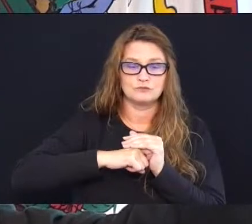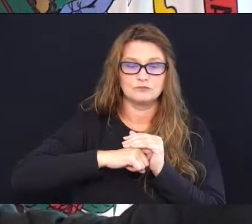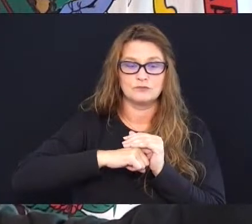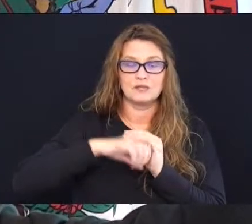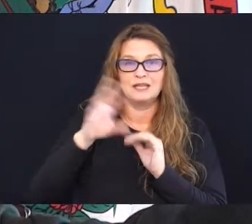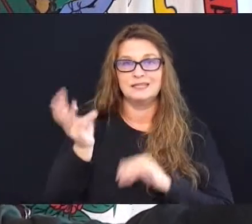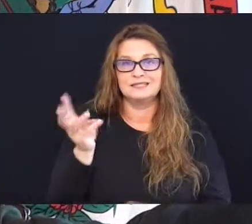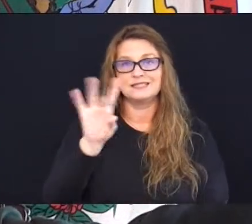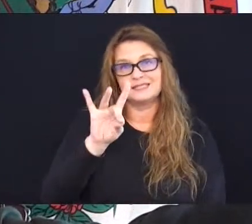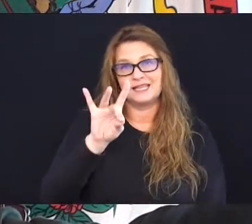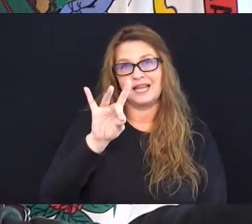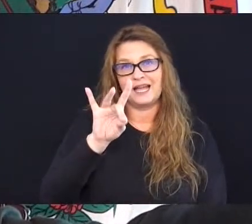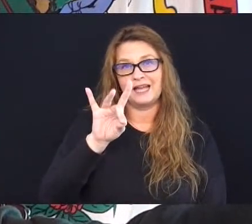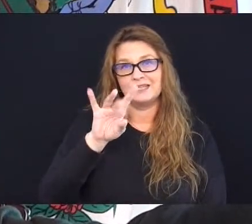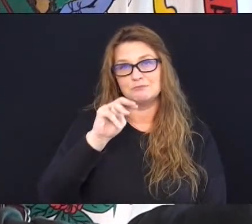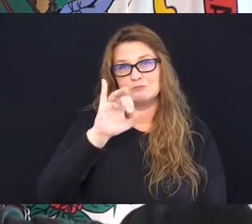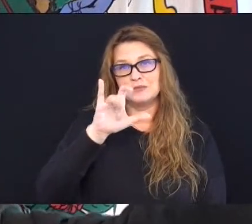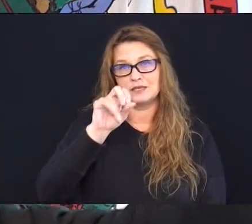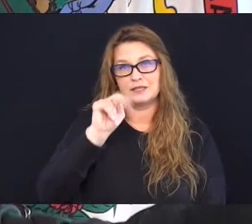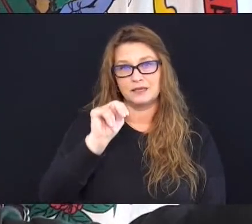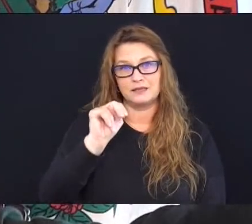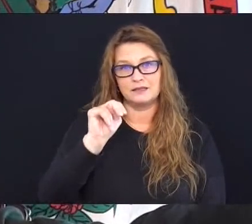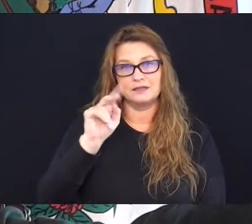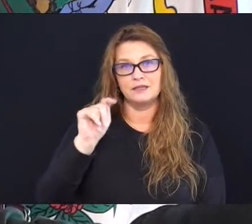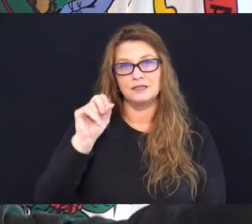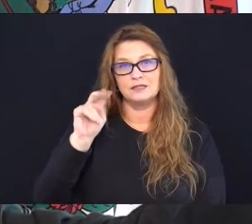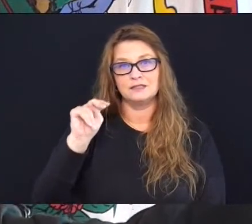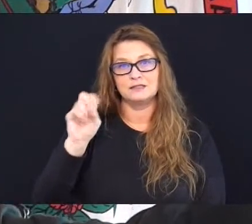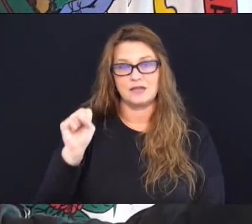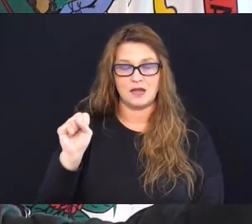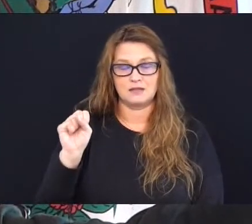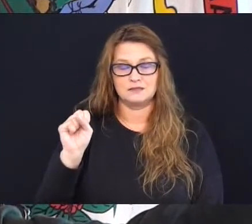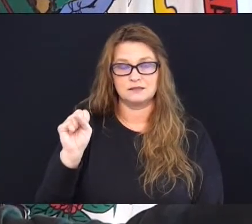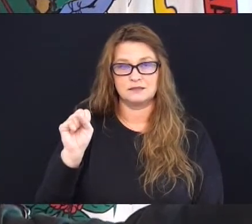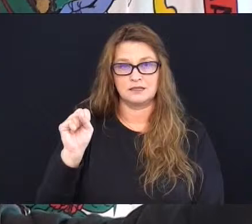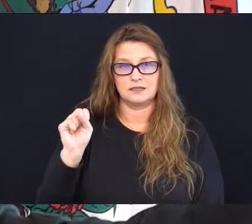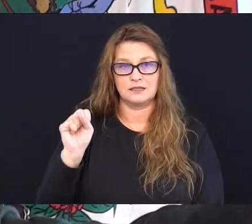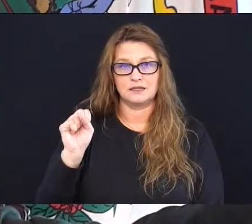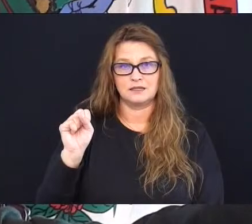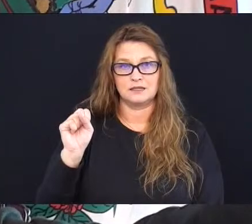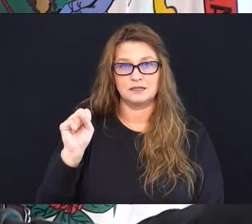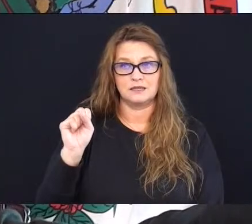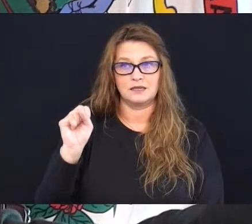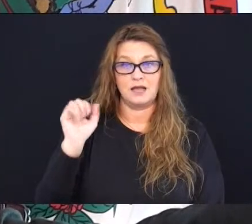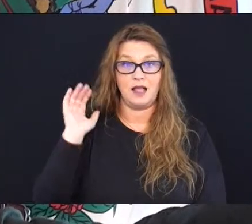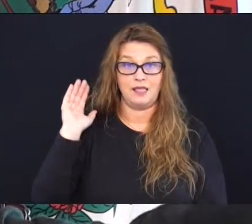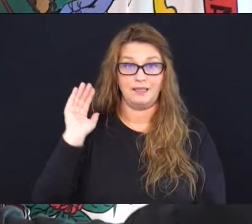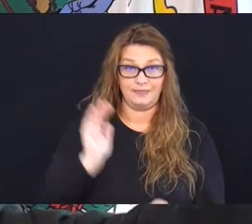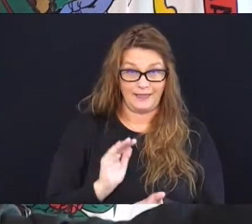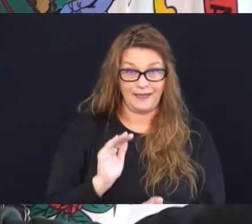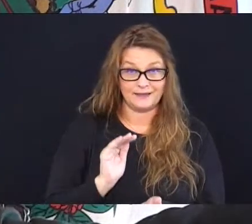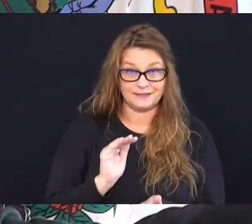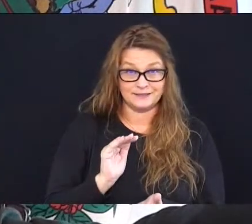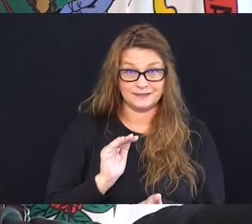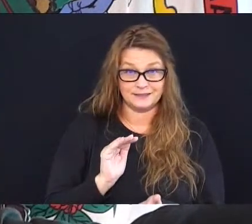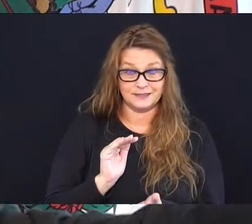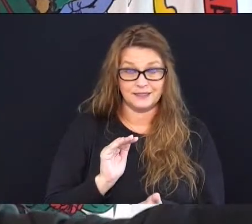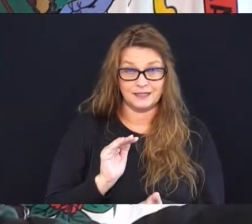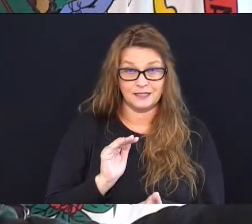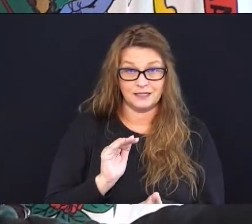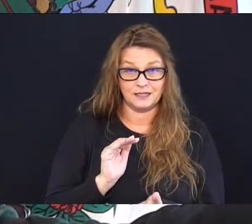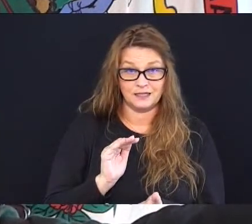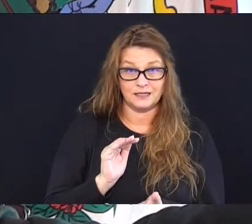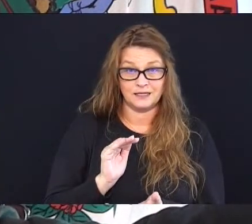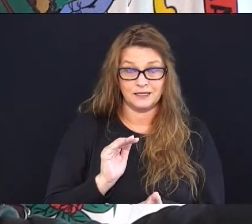68 million tons on an annual basis, 68 million tons or less of